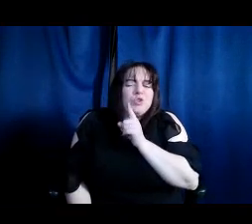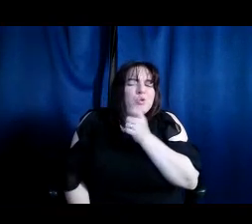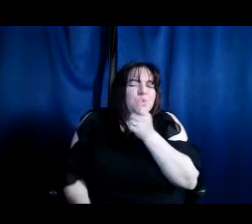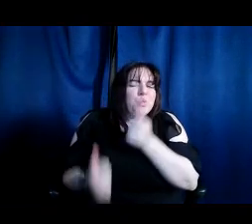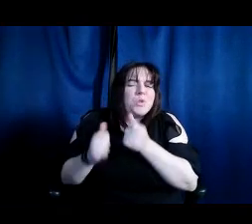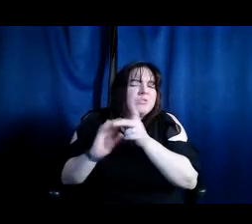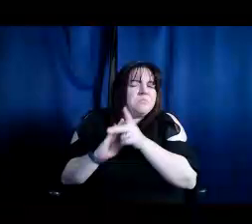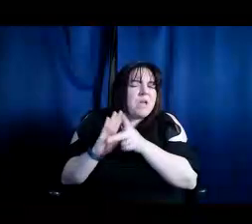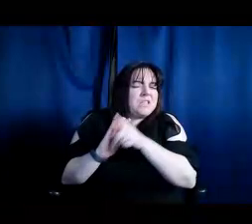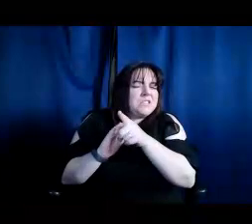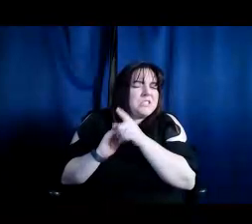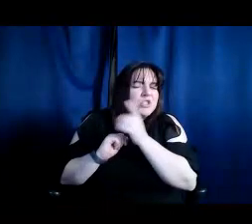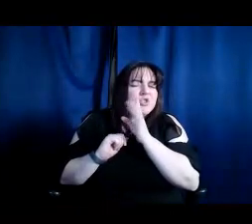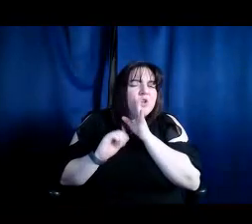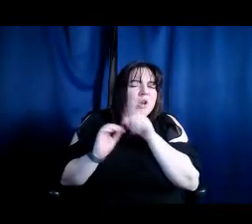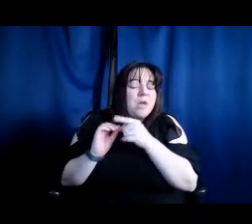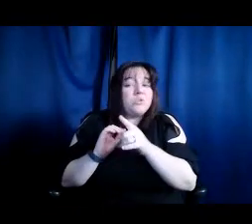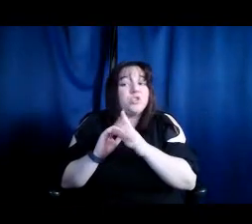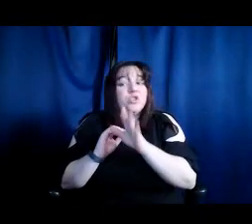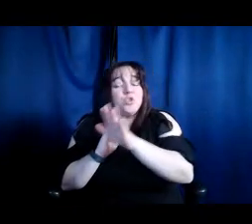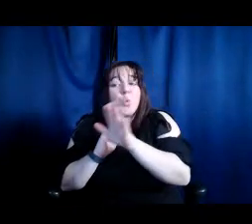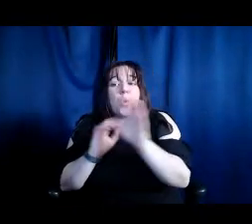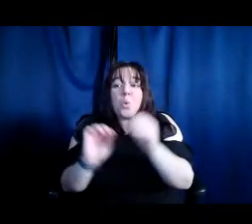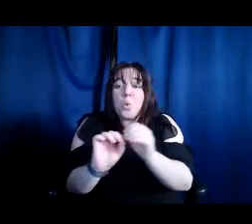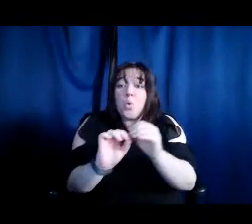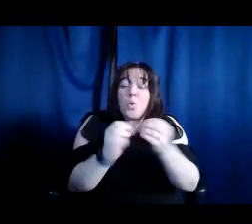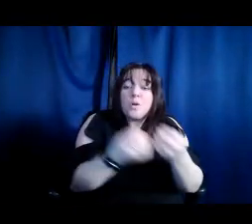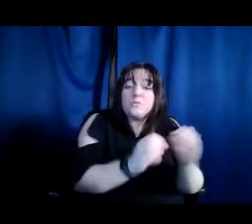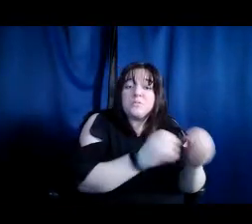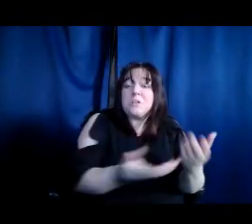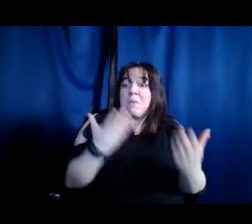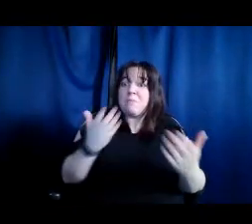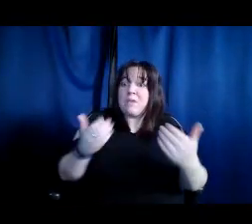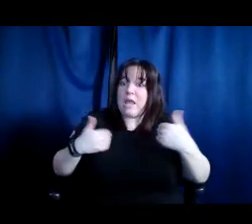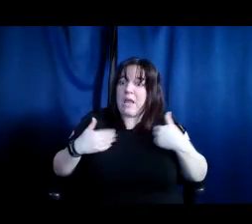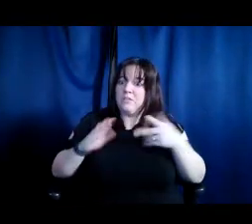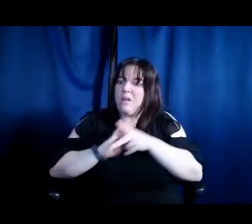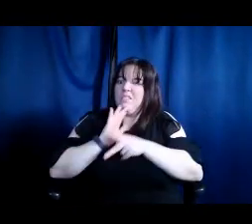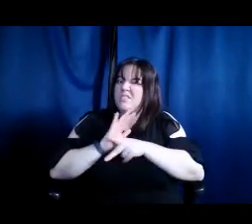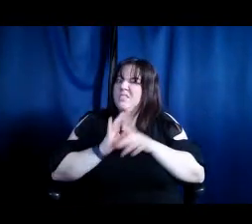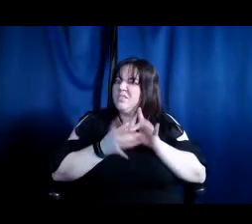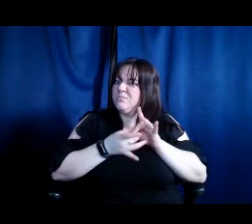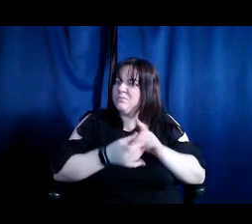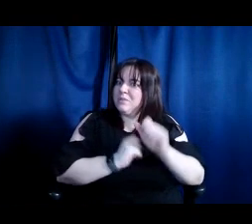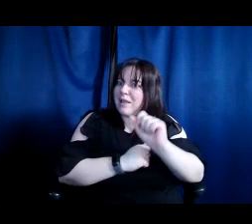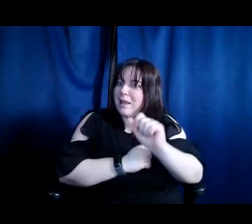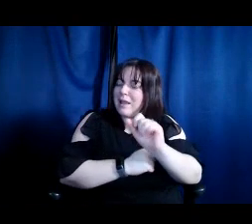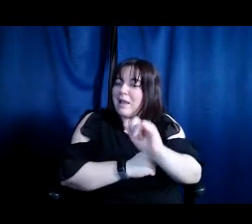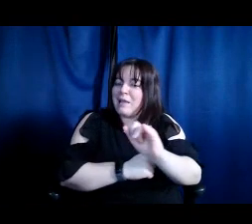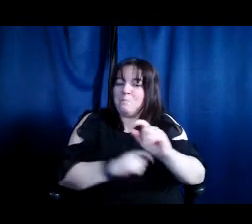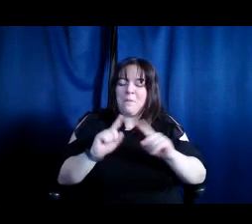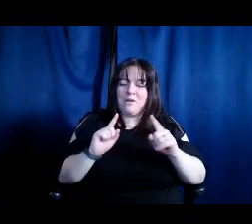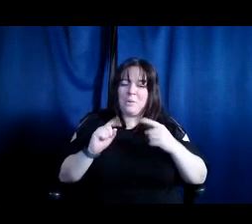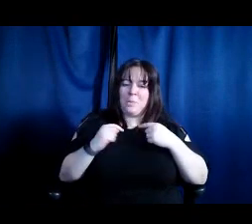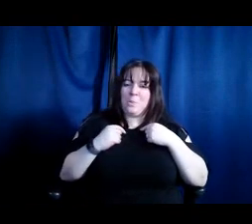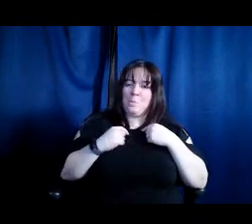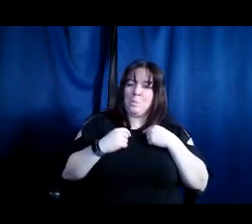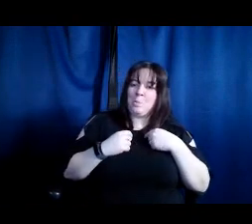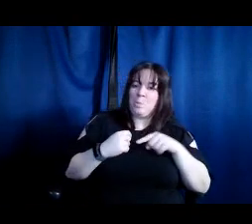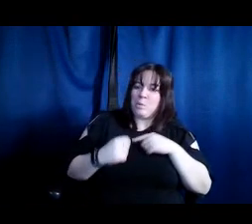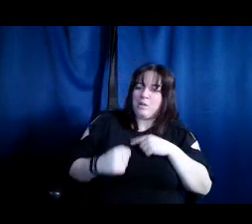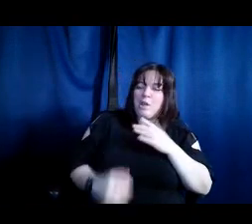to. Your own organization may have policies about this, but we would recommend, best